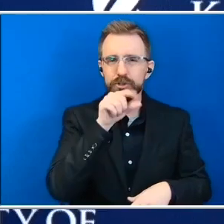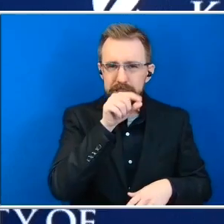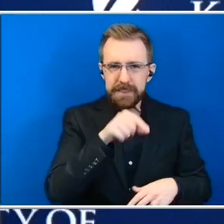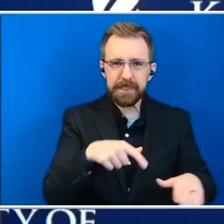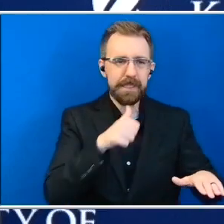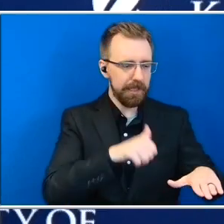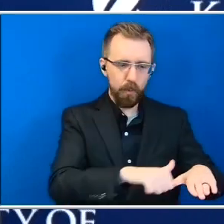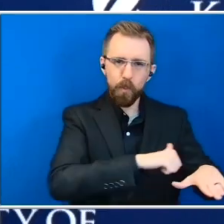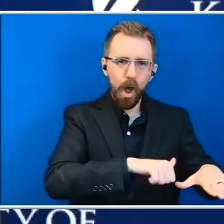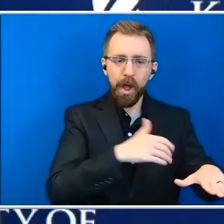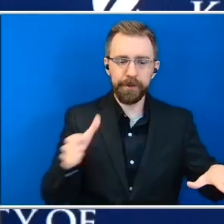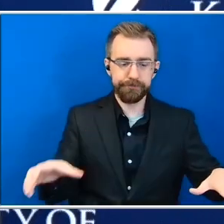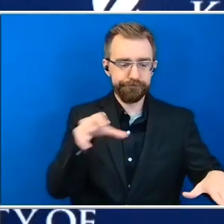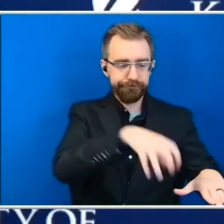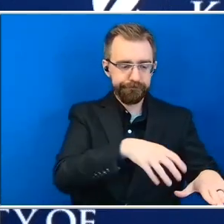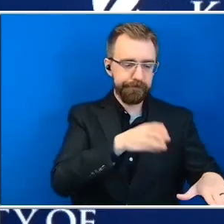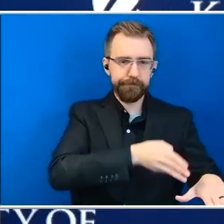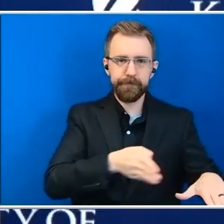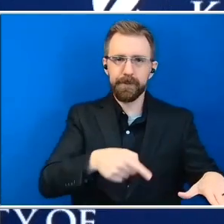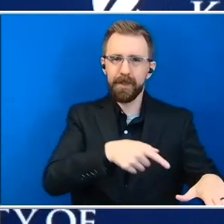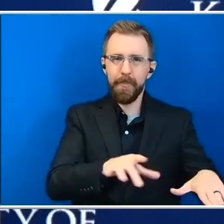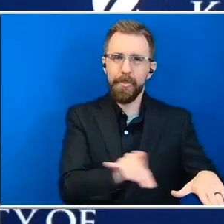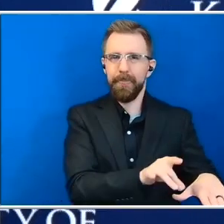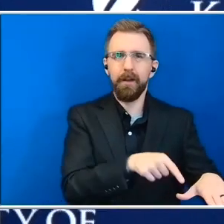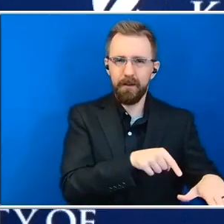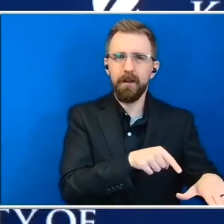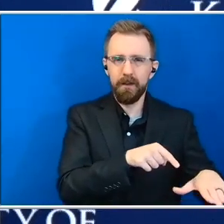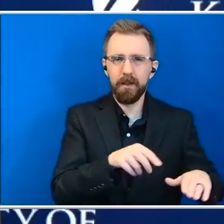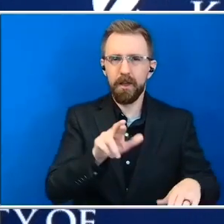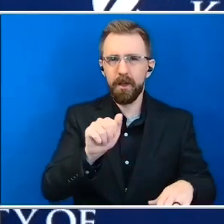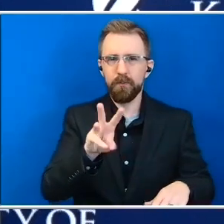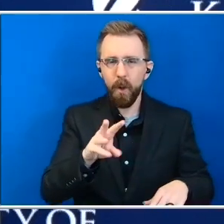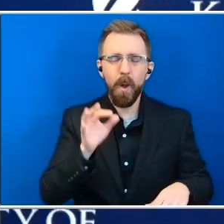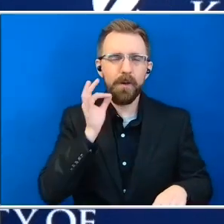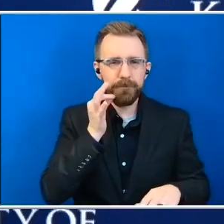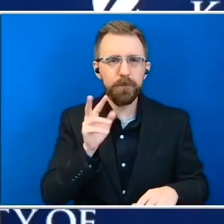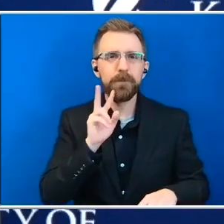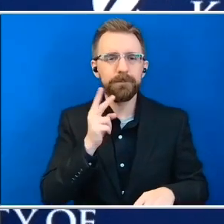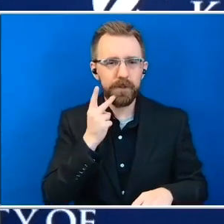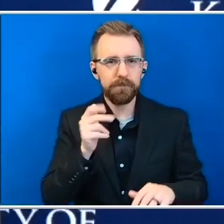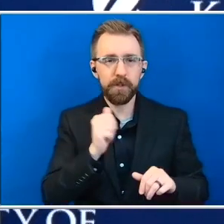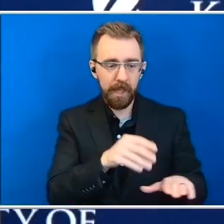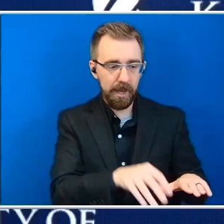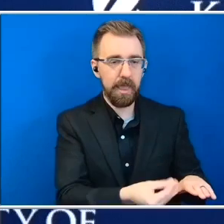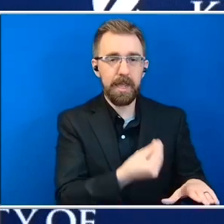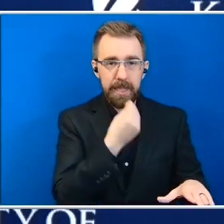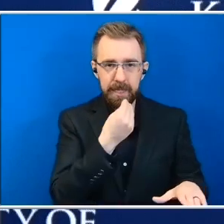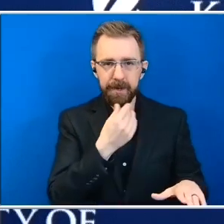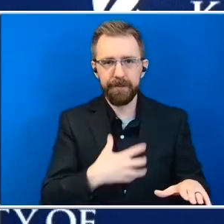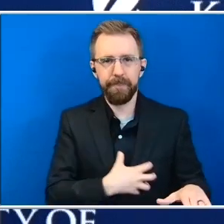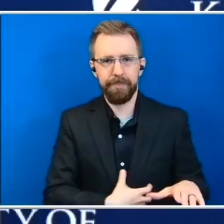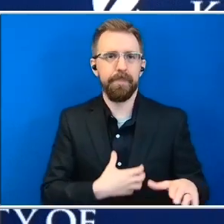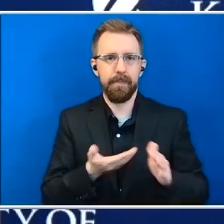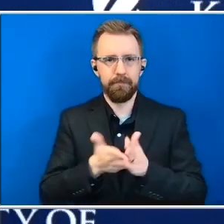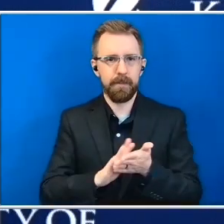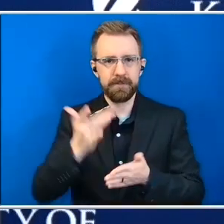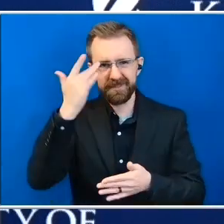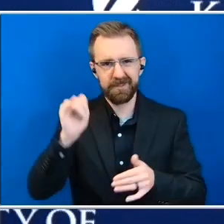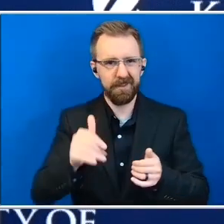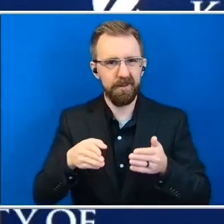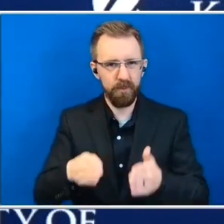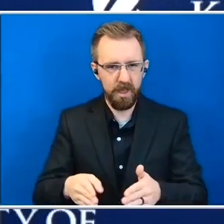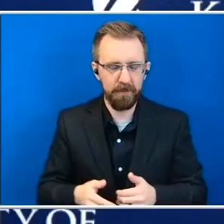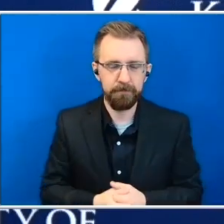everything properly. Then those raw fruits and vegetables can be eaten, and then certainly you get sick. We also have an image